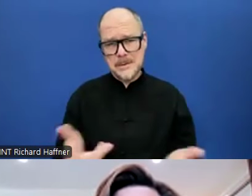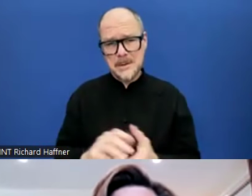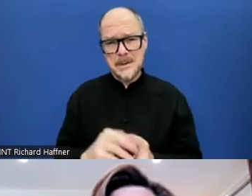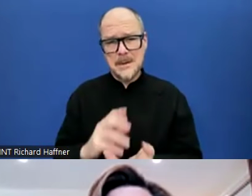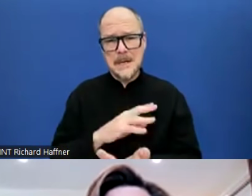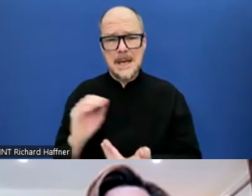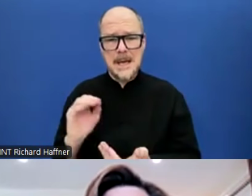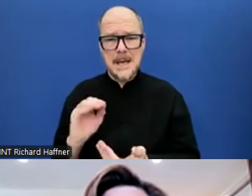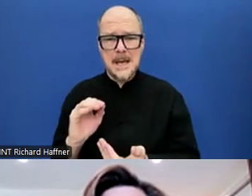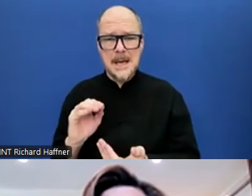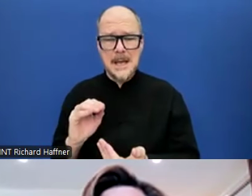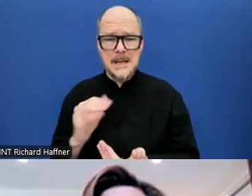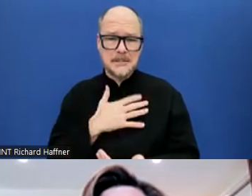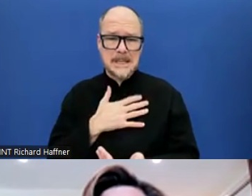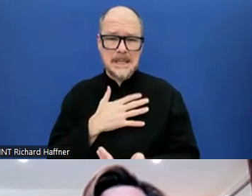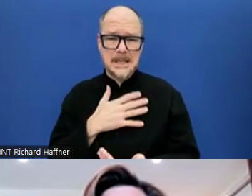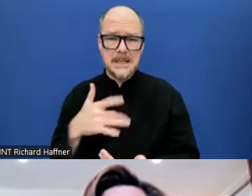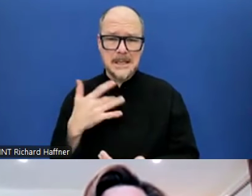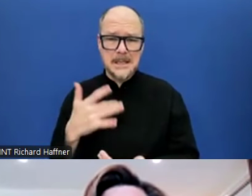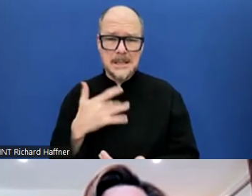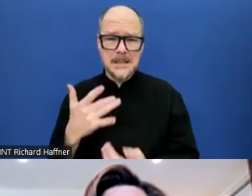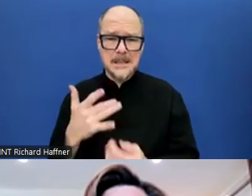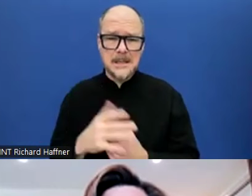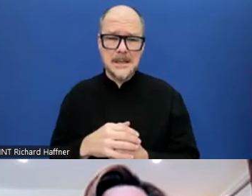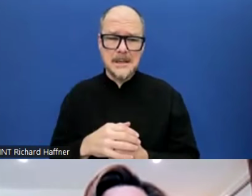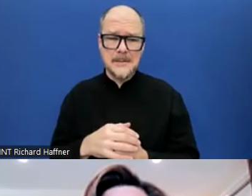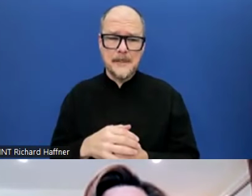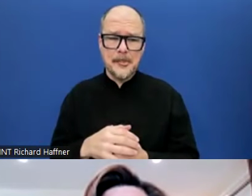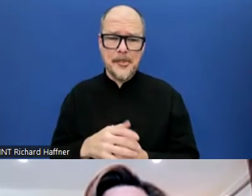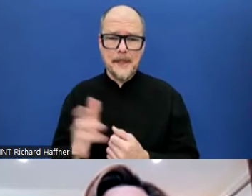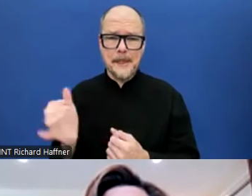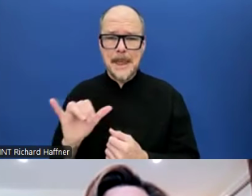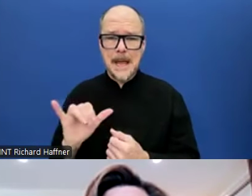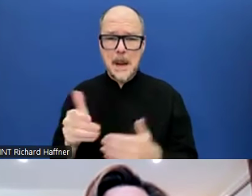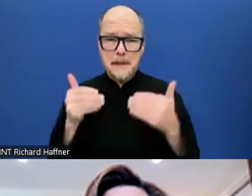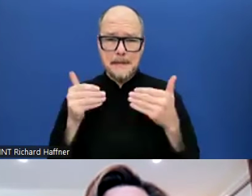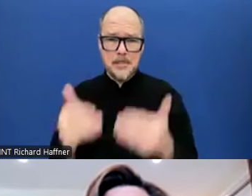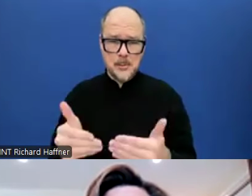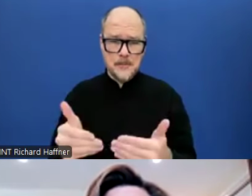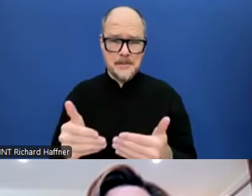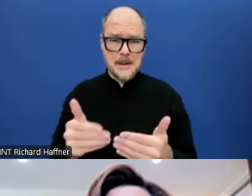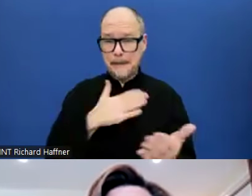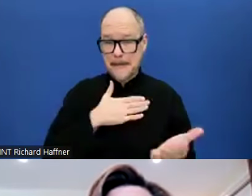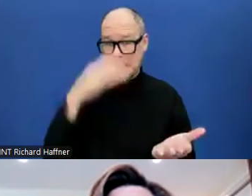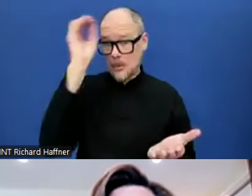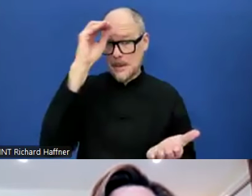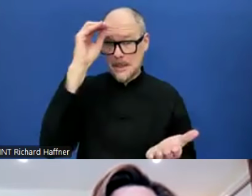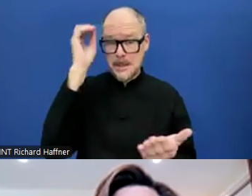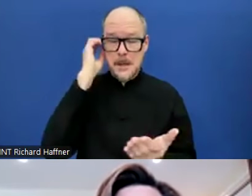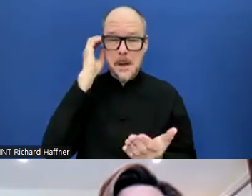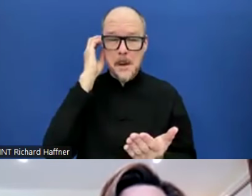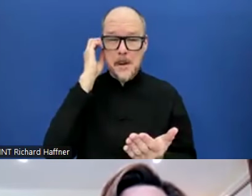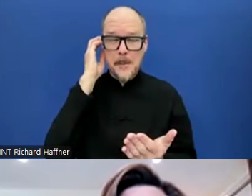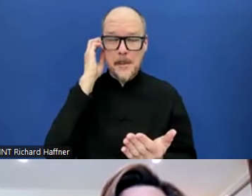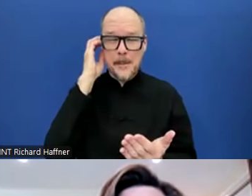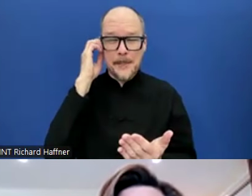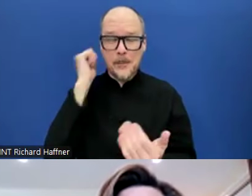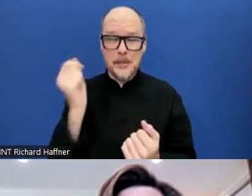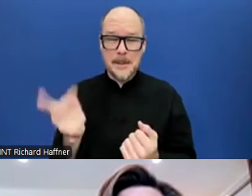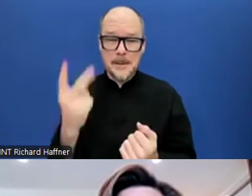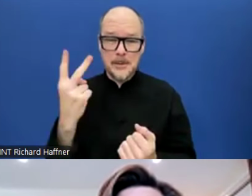And to me, it feels like move on it, in my opinion, would be the two